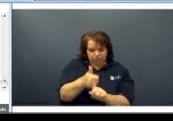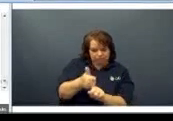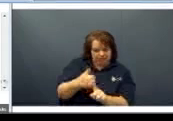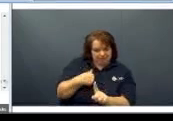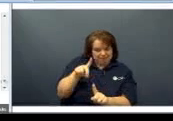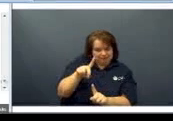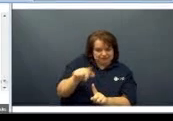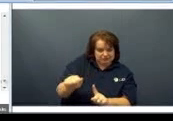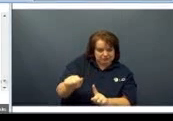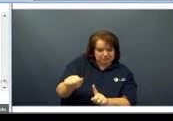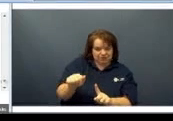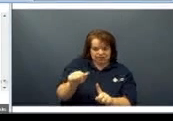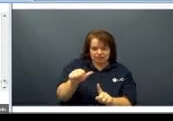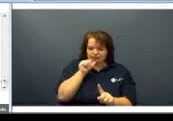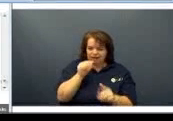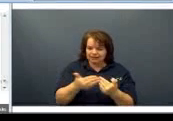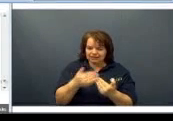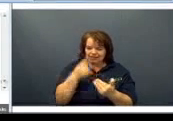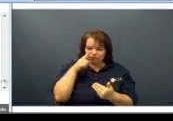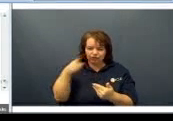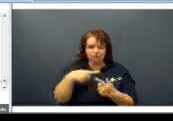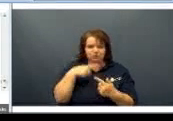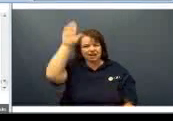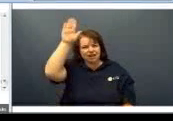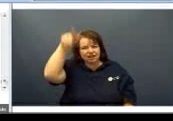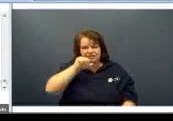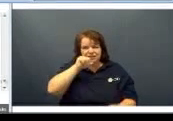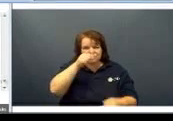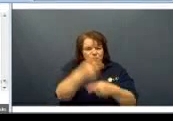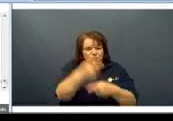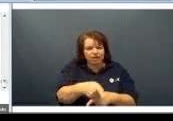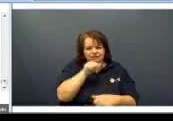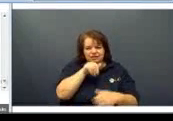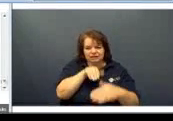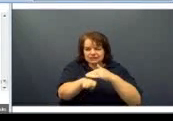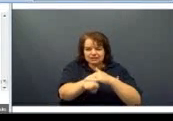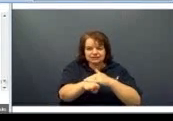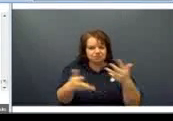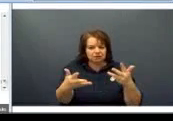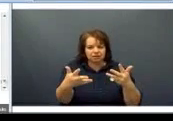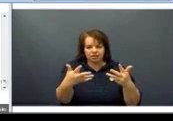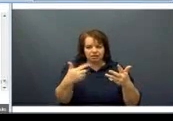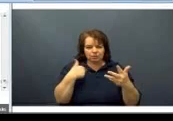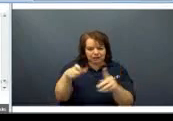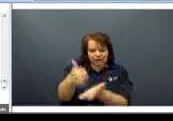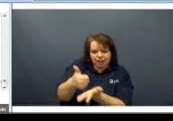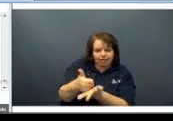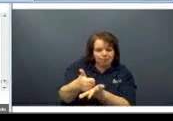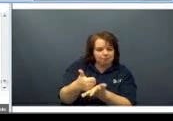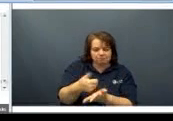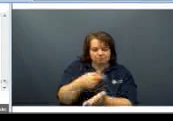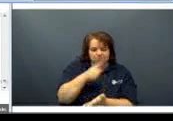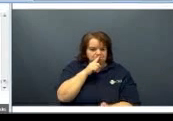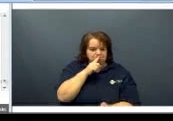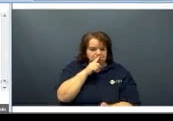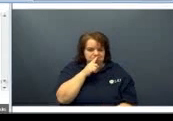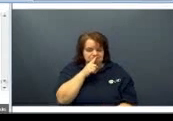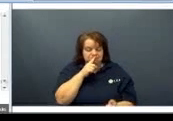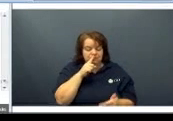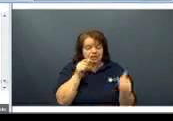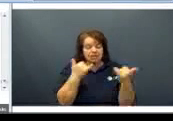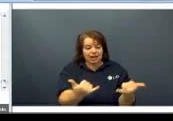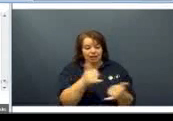for folks who with disabilities to actually say, this isn't right, this isn't accessible, I need help with